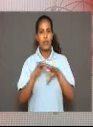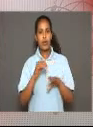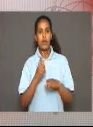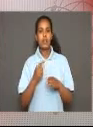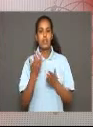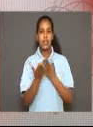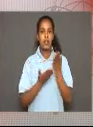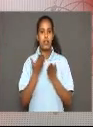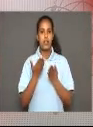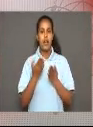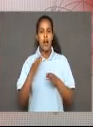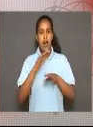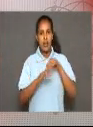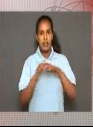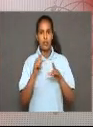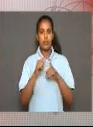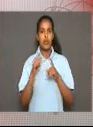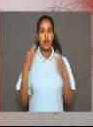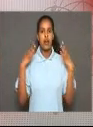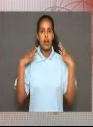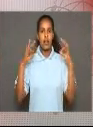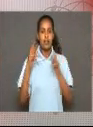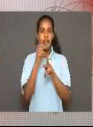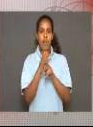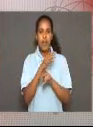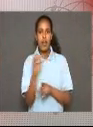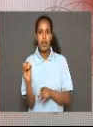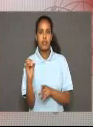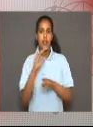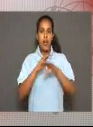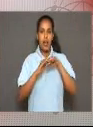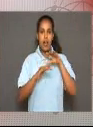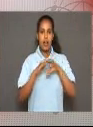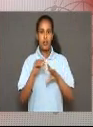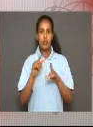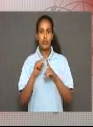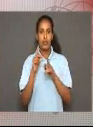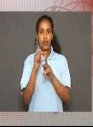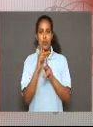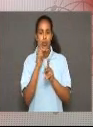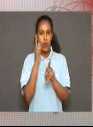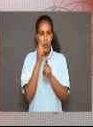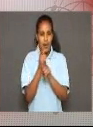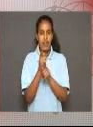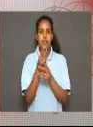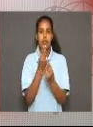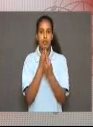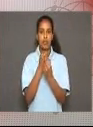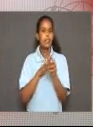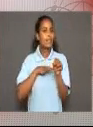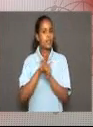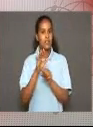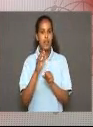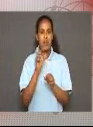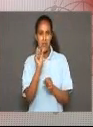services, access to health care, and access to proper nutrition are just